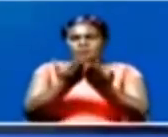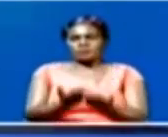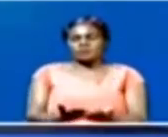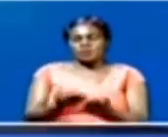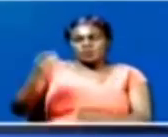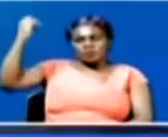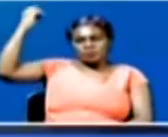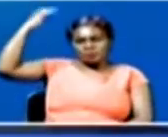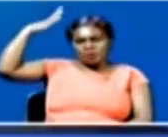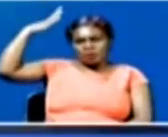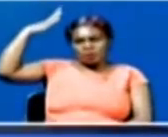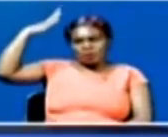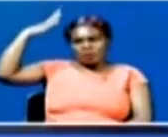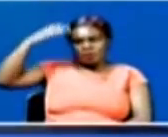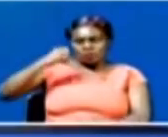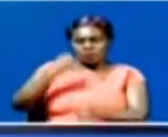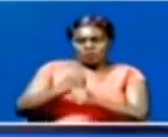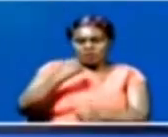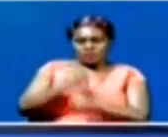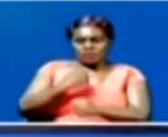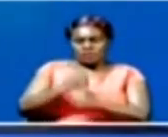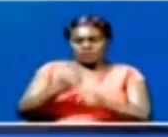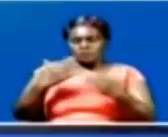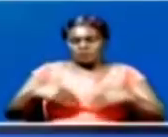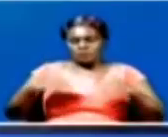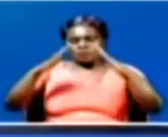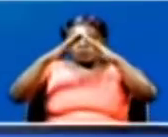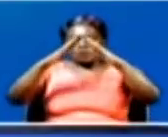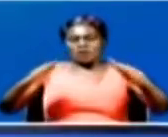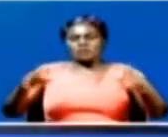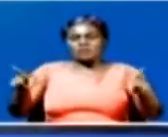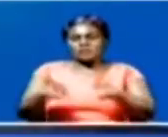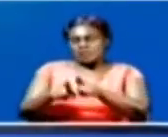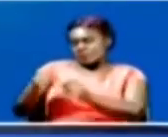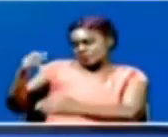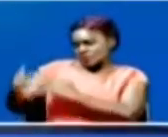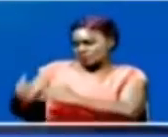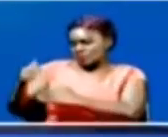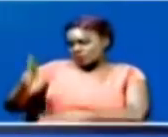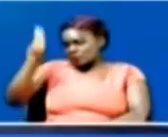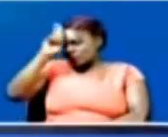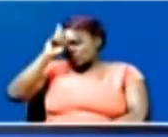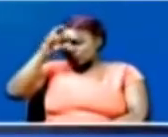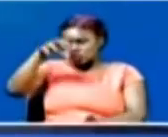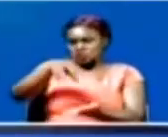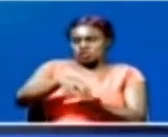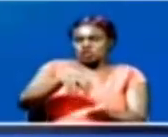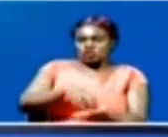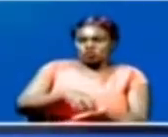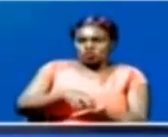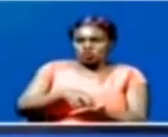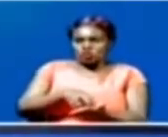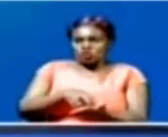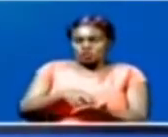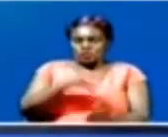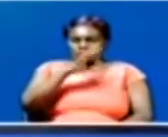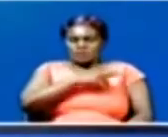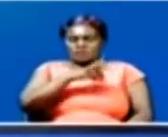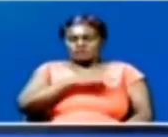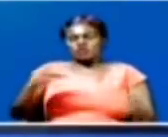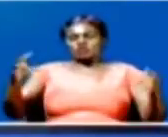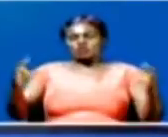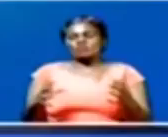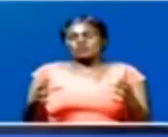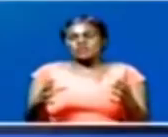the power to the staff, the IRC staff quarters, as well as the neighboring police post. So this is also to benefit the